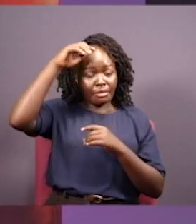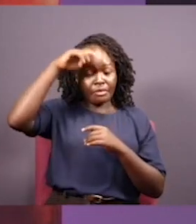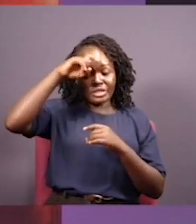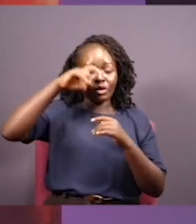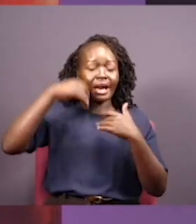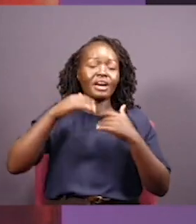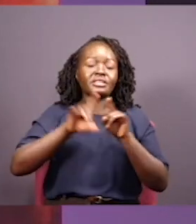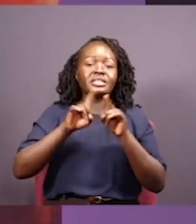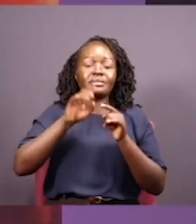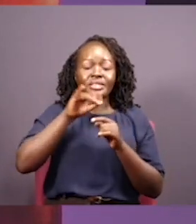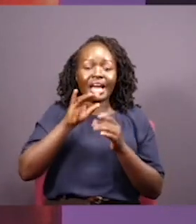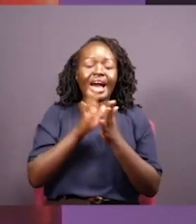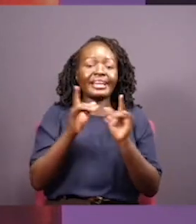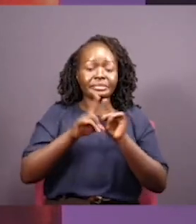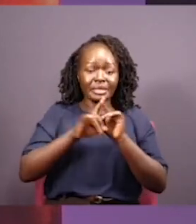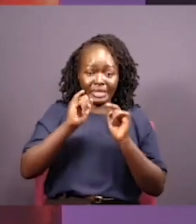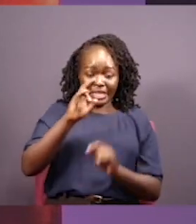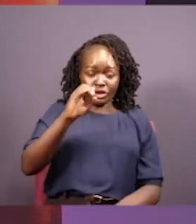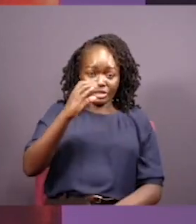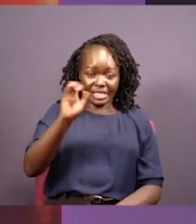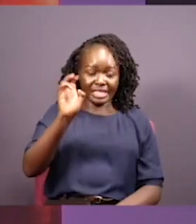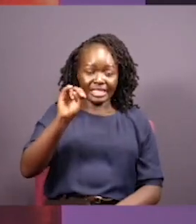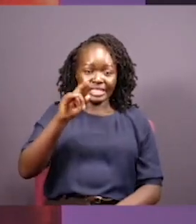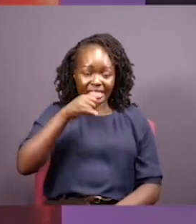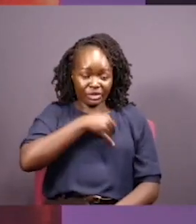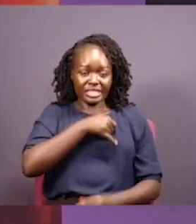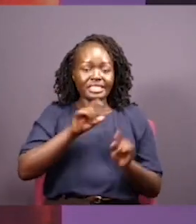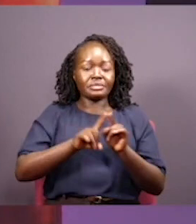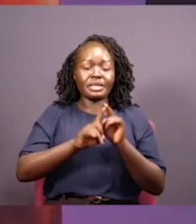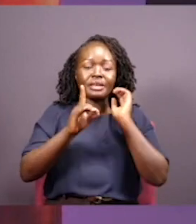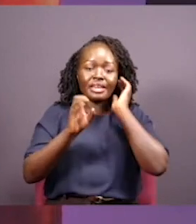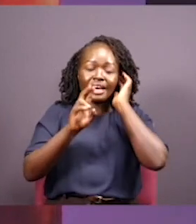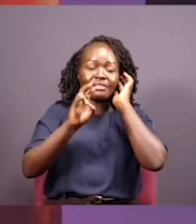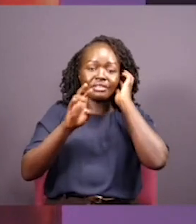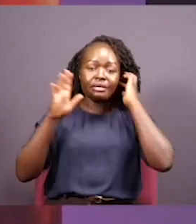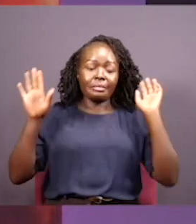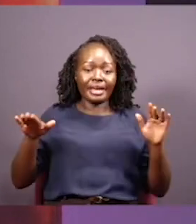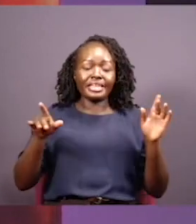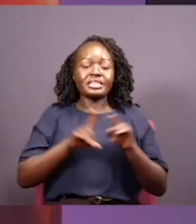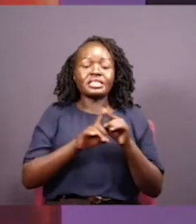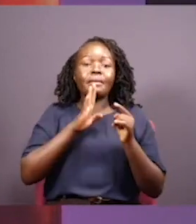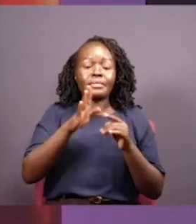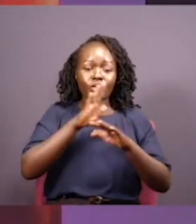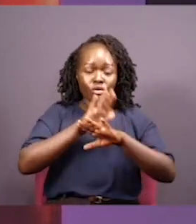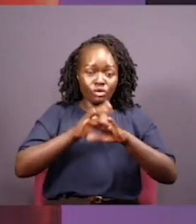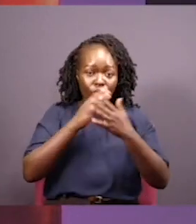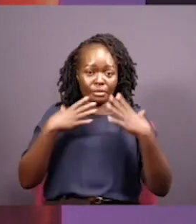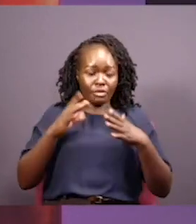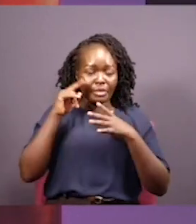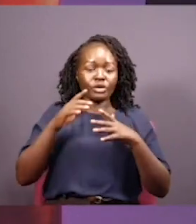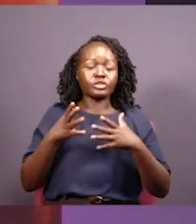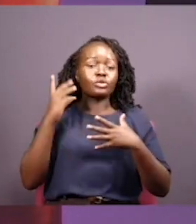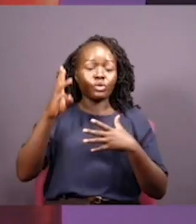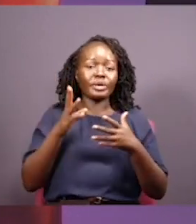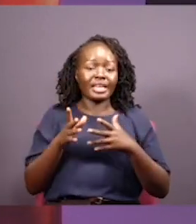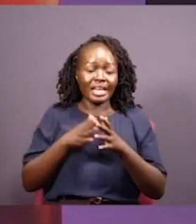Be on guard against people, for they will hand you over to the courts and flog you in their synagogues. And